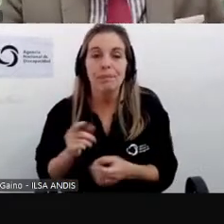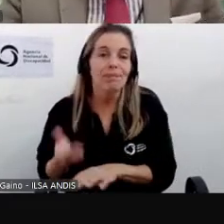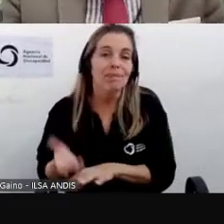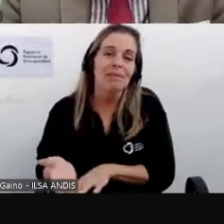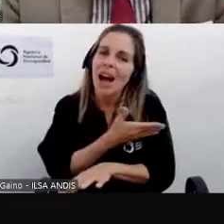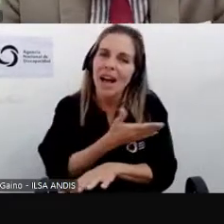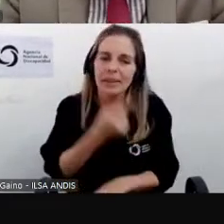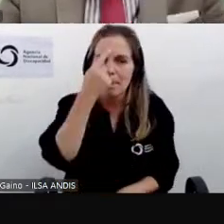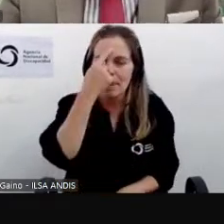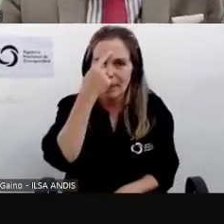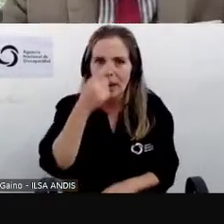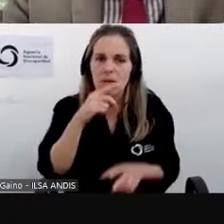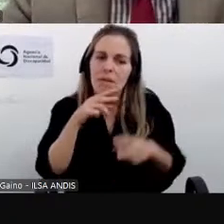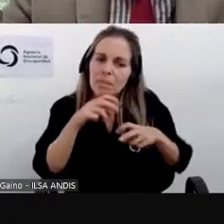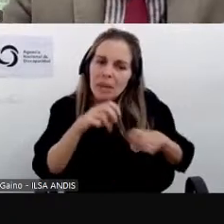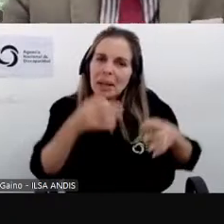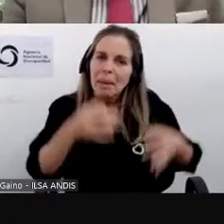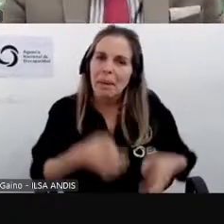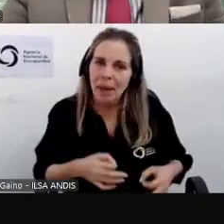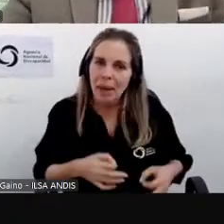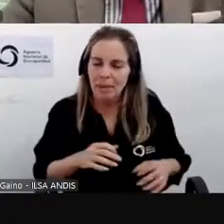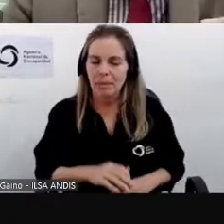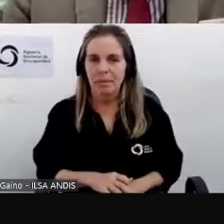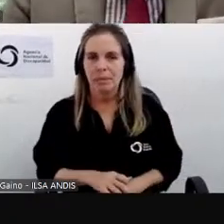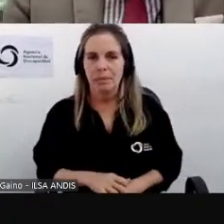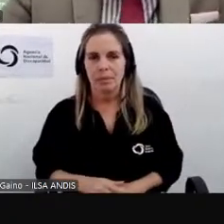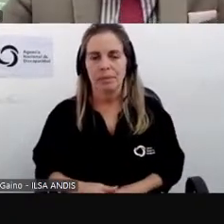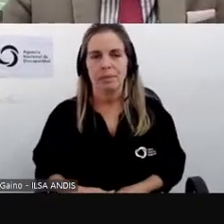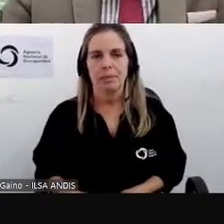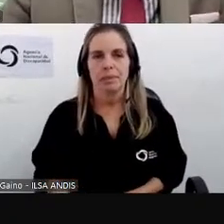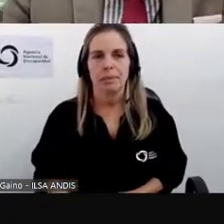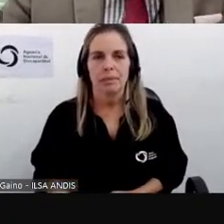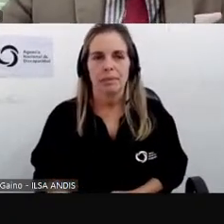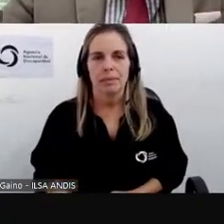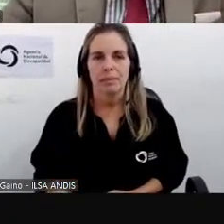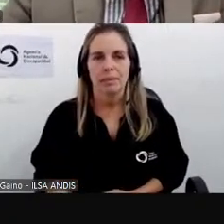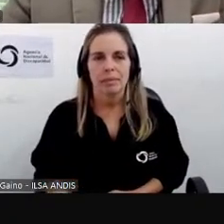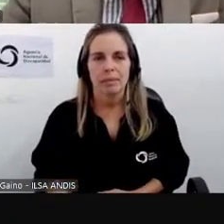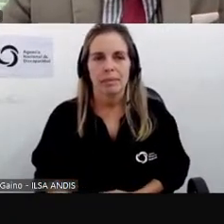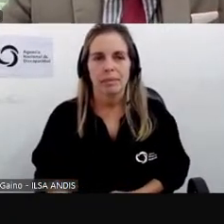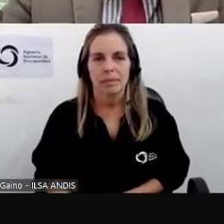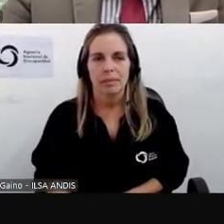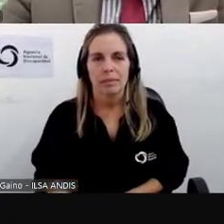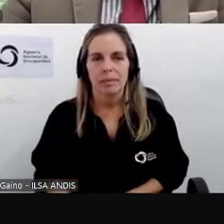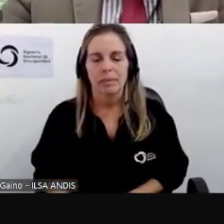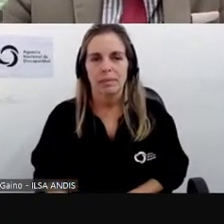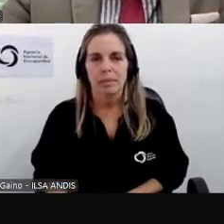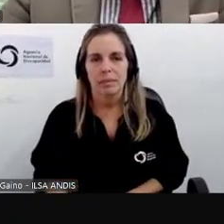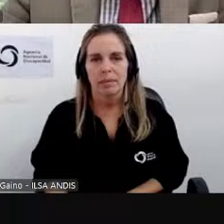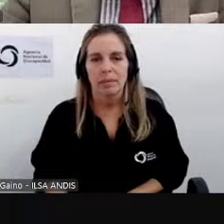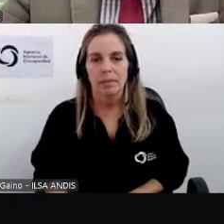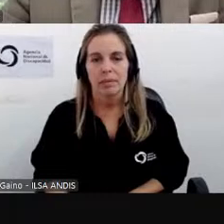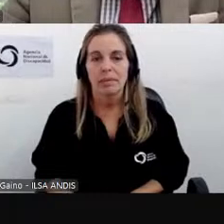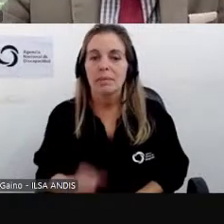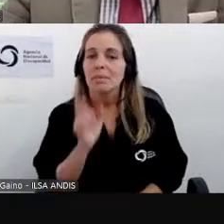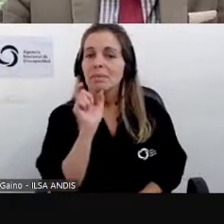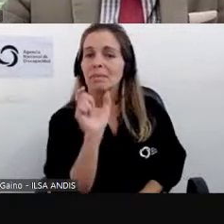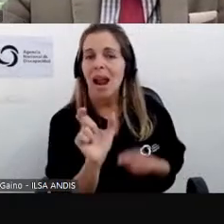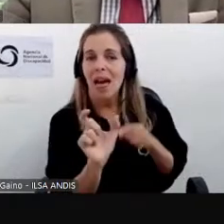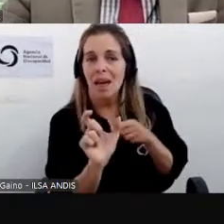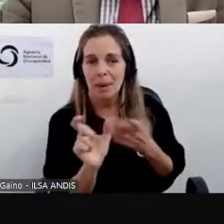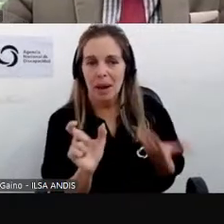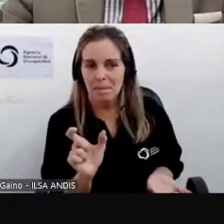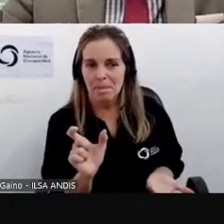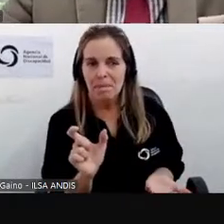may undertake that might affect individual, collective, or rights of individuals on the